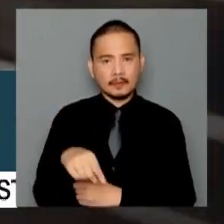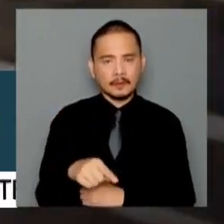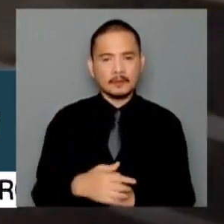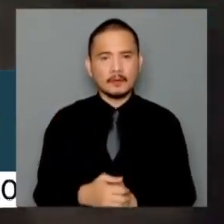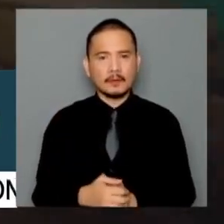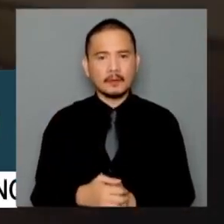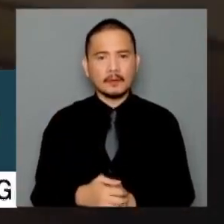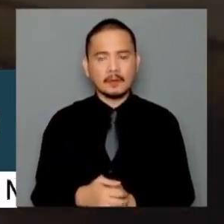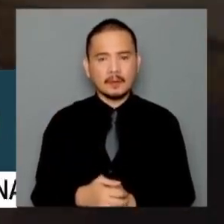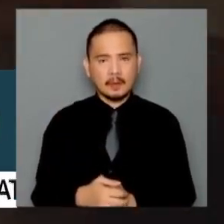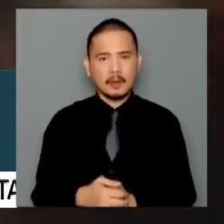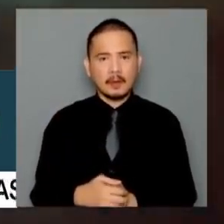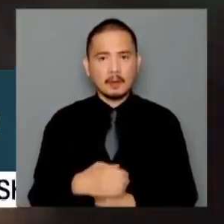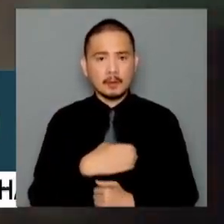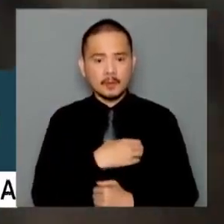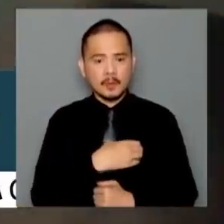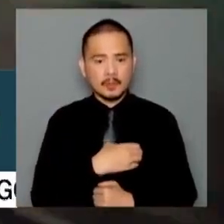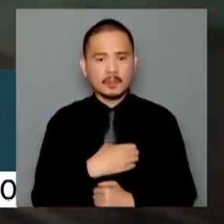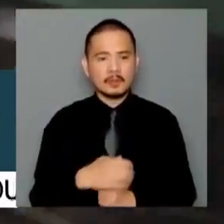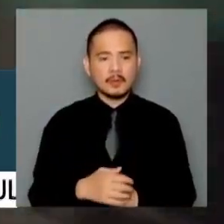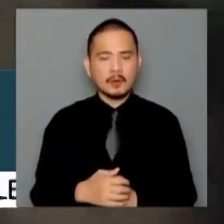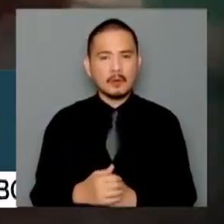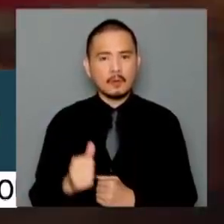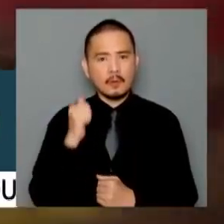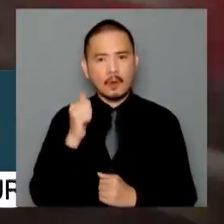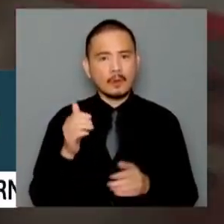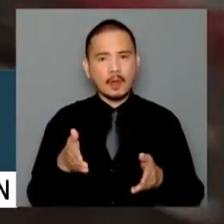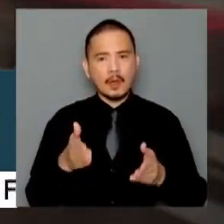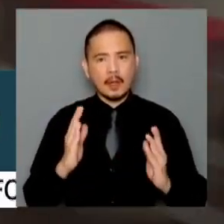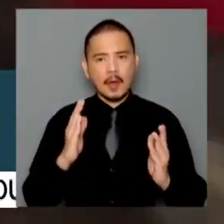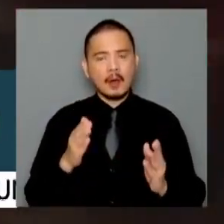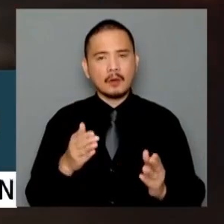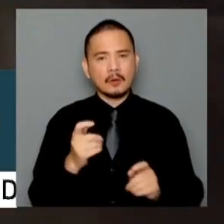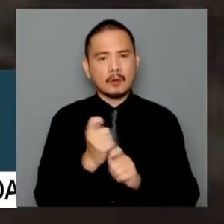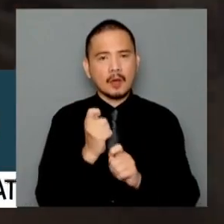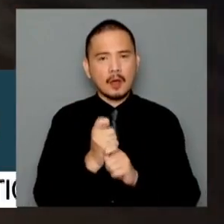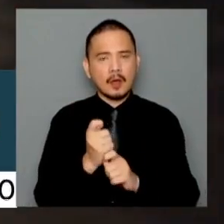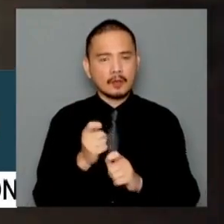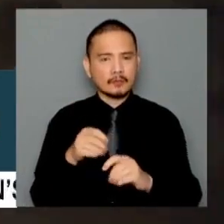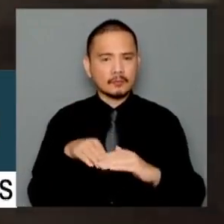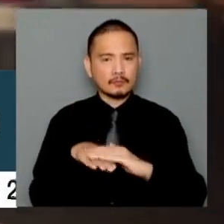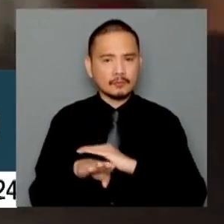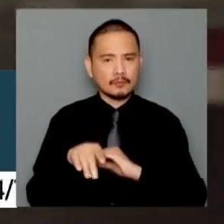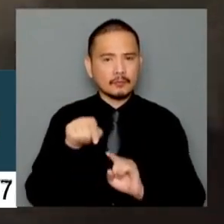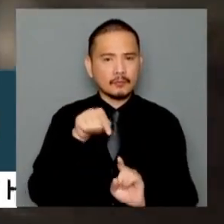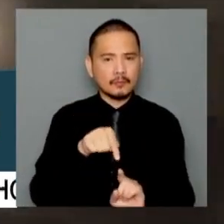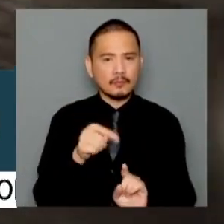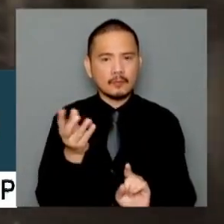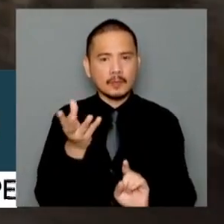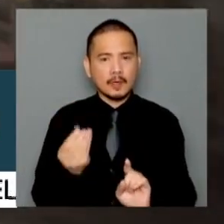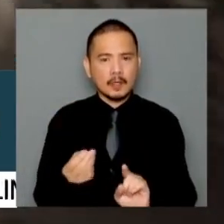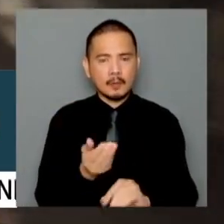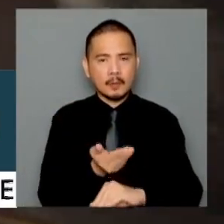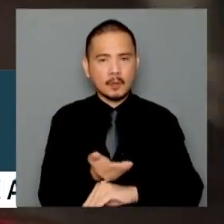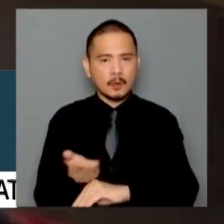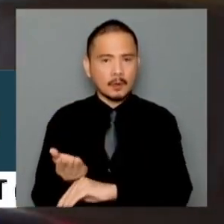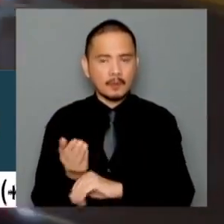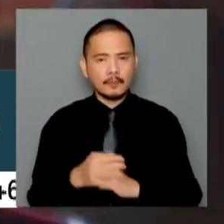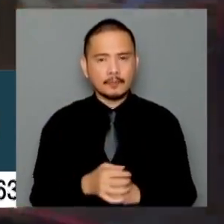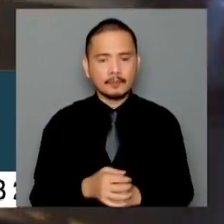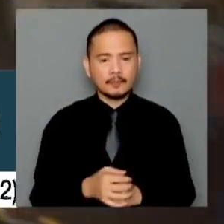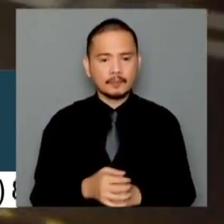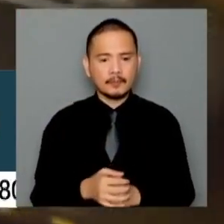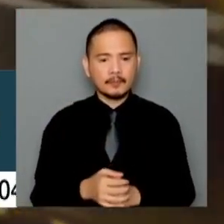allowed trucks or rolling cargoes to enter Batangas Port. There is now a long queue of stranded trucks along the diversion road of